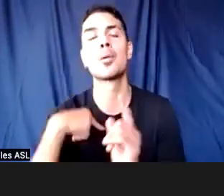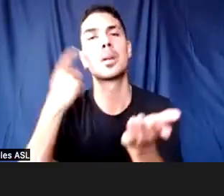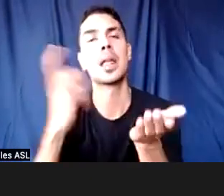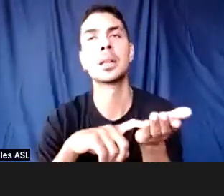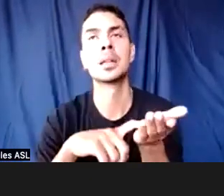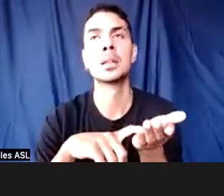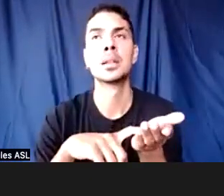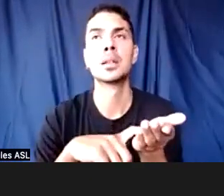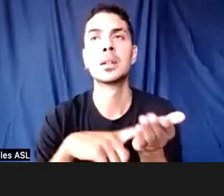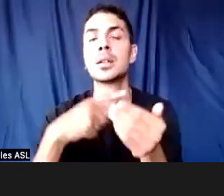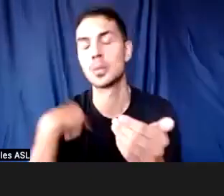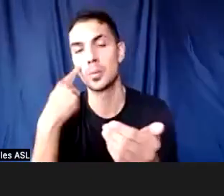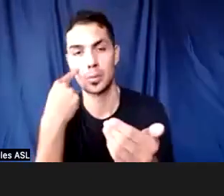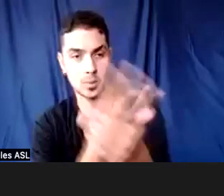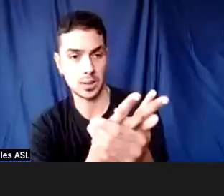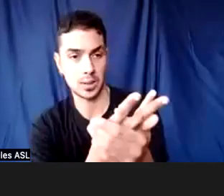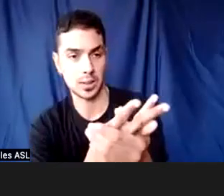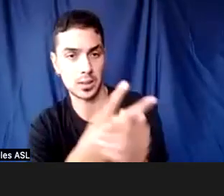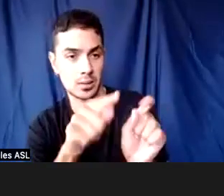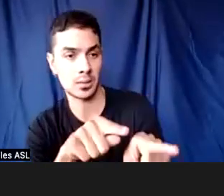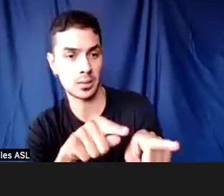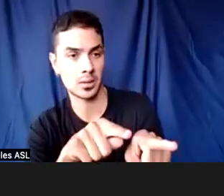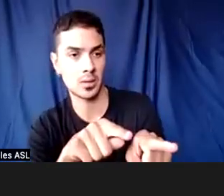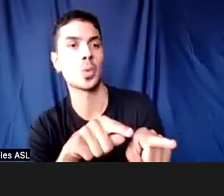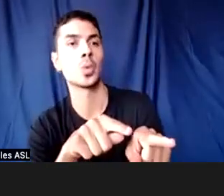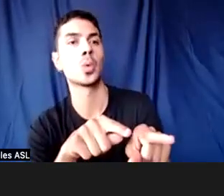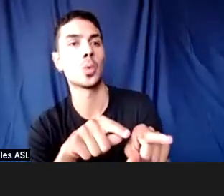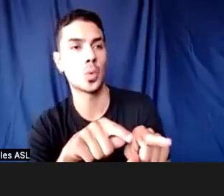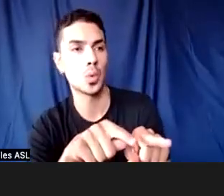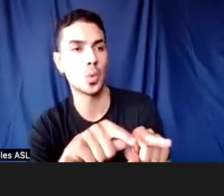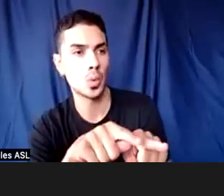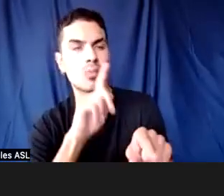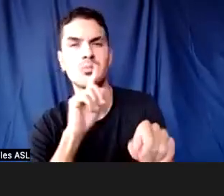something comes to more in focus about how things are.